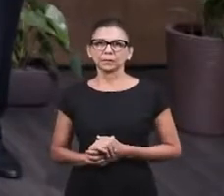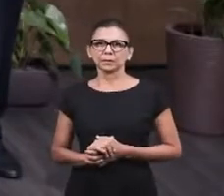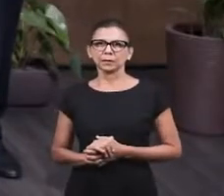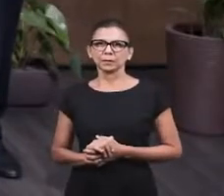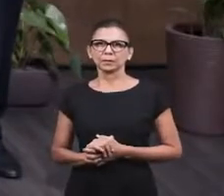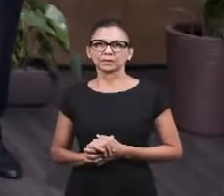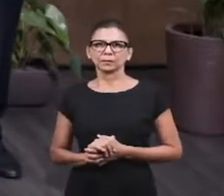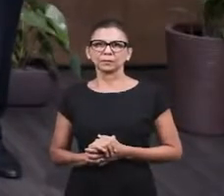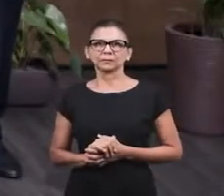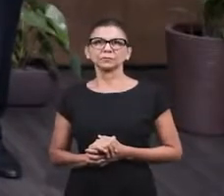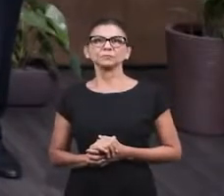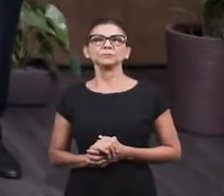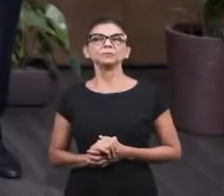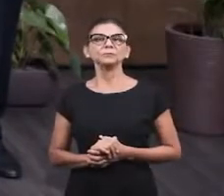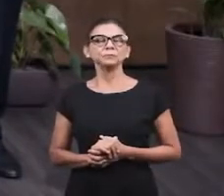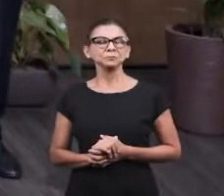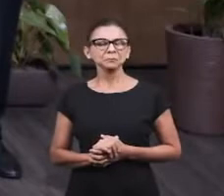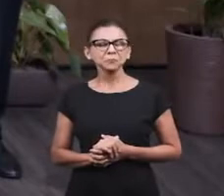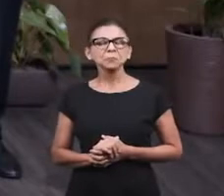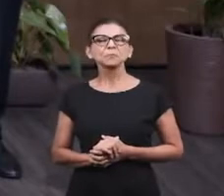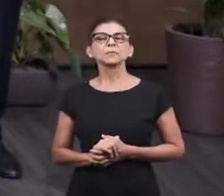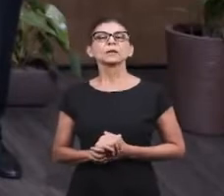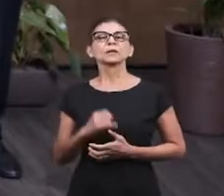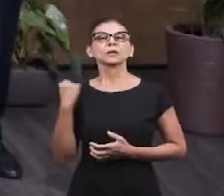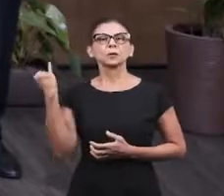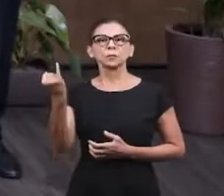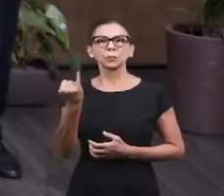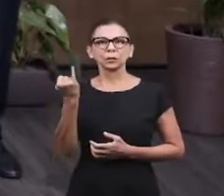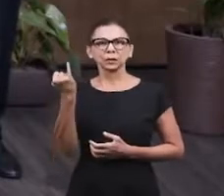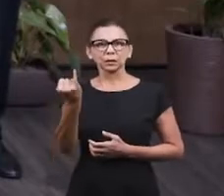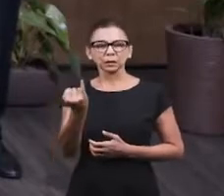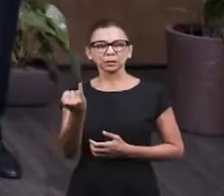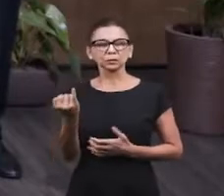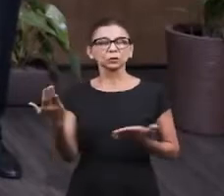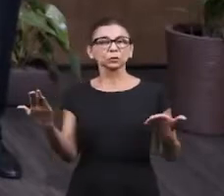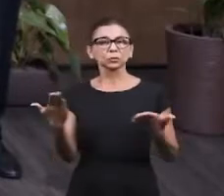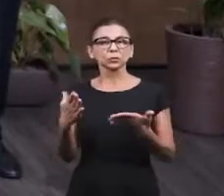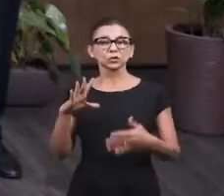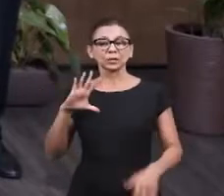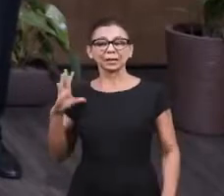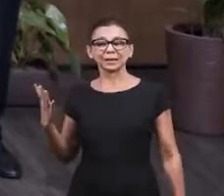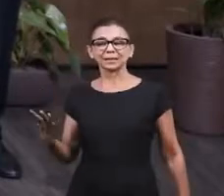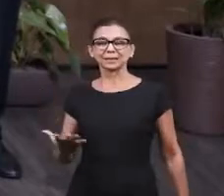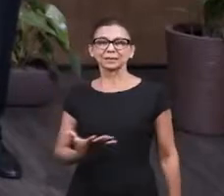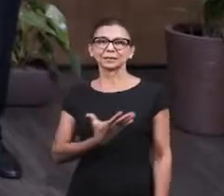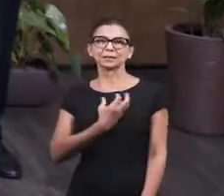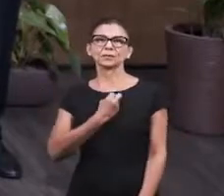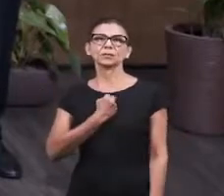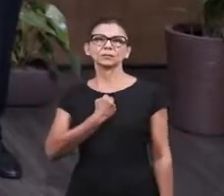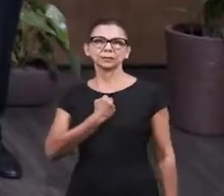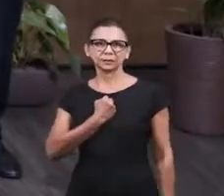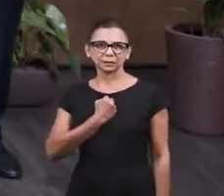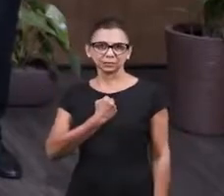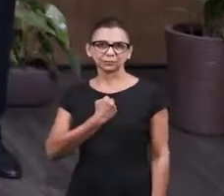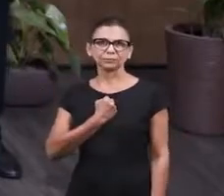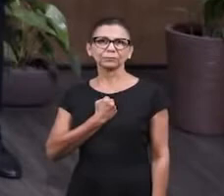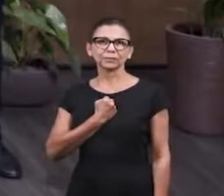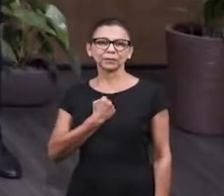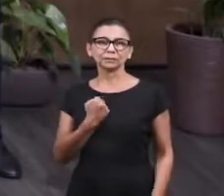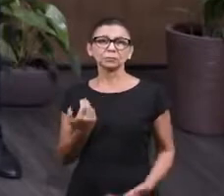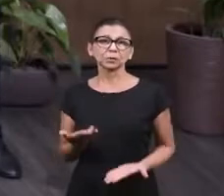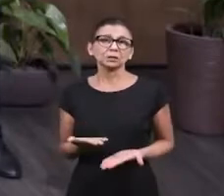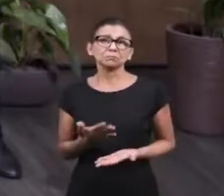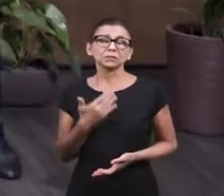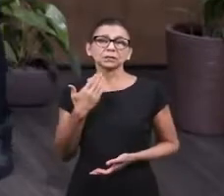in function of the salvation of his soul. Because how good, what will profit a man if he gains the whole world